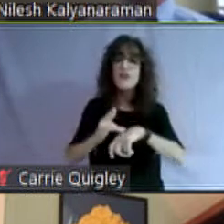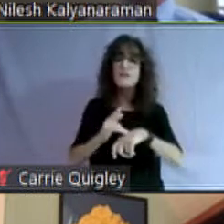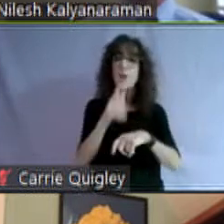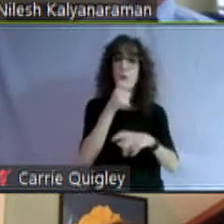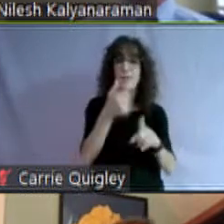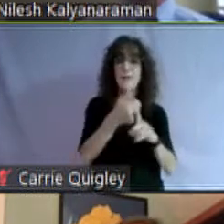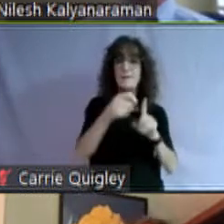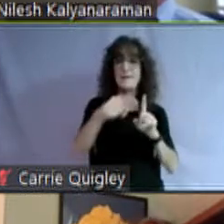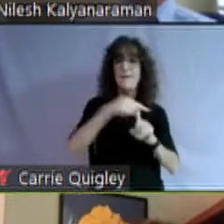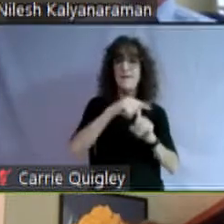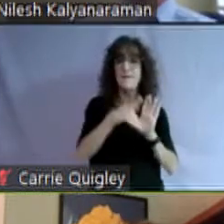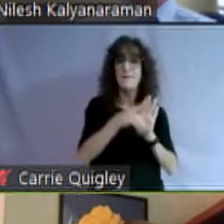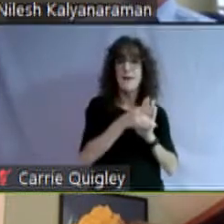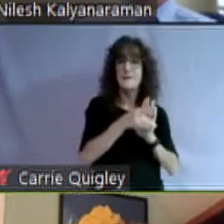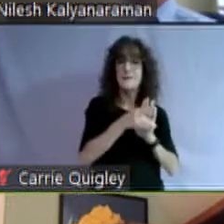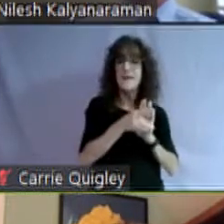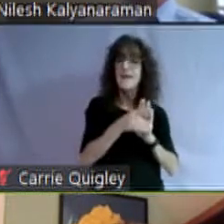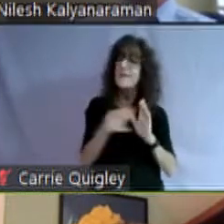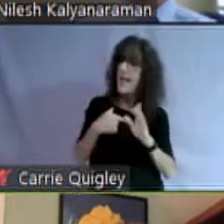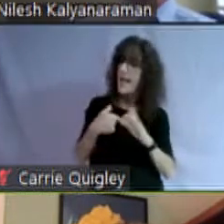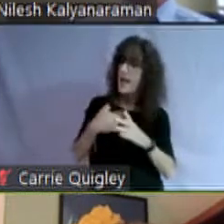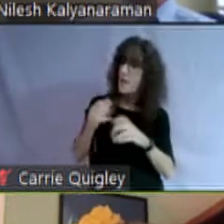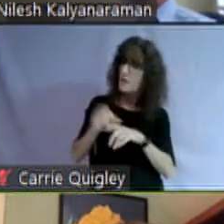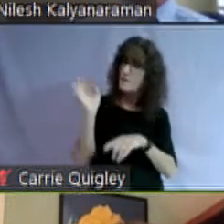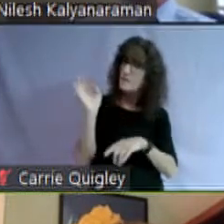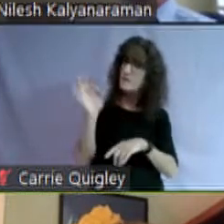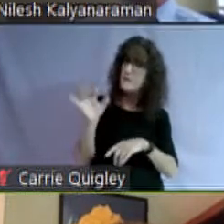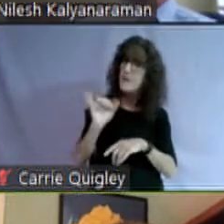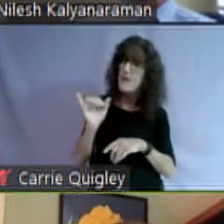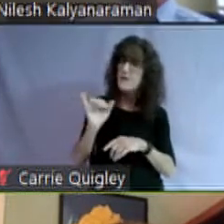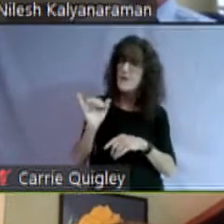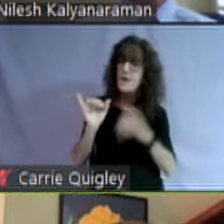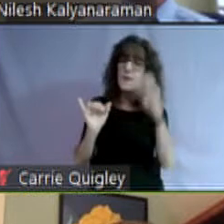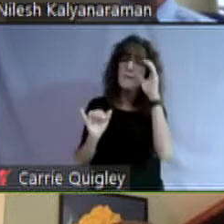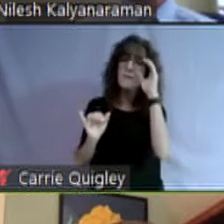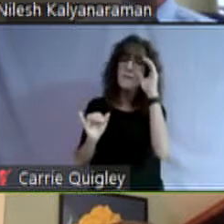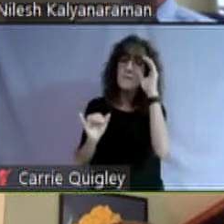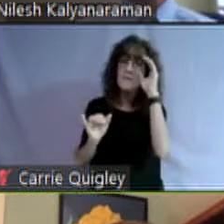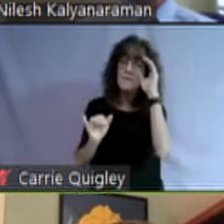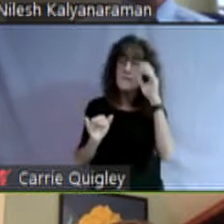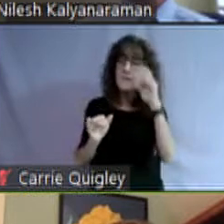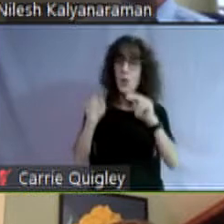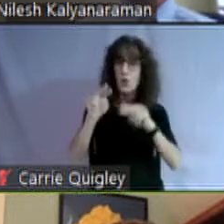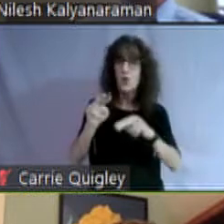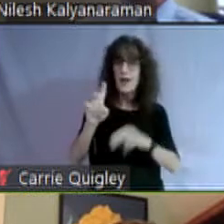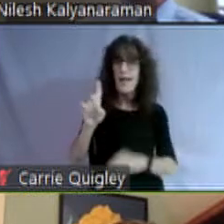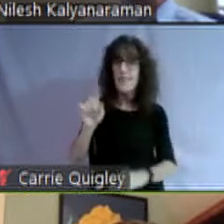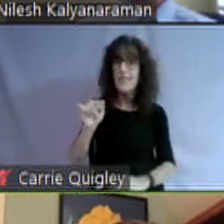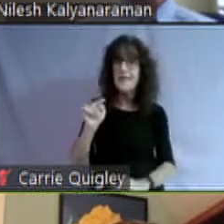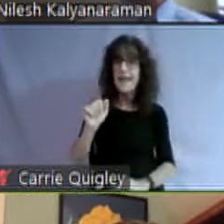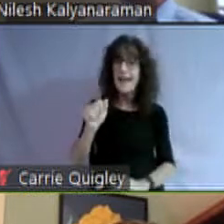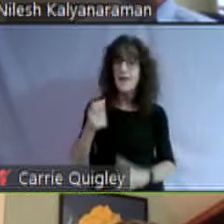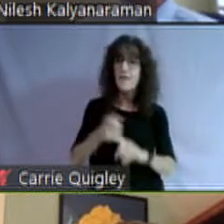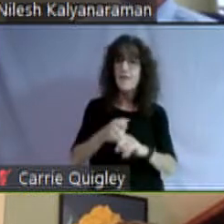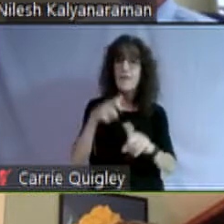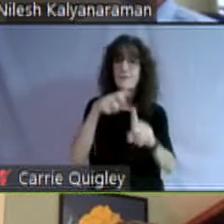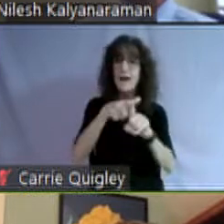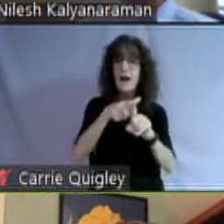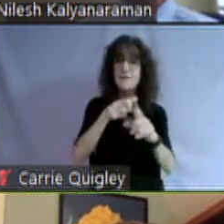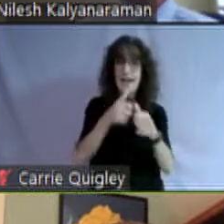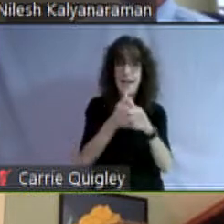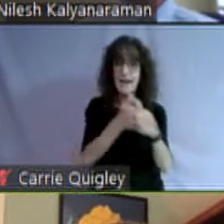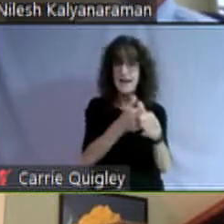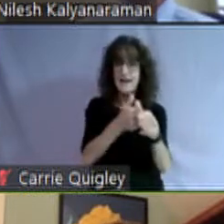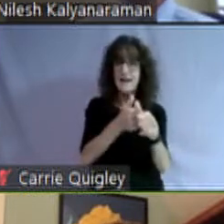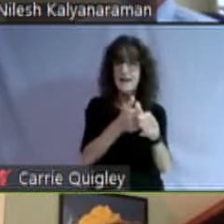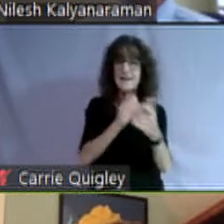positive. And I would just throw in here as well, as we're looking at this data, which comes from contact tracing,